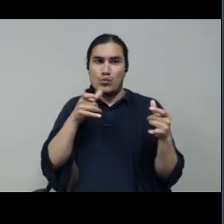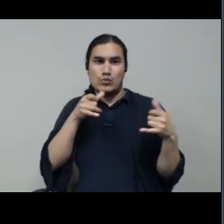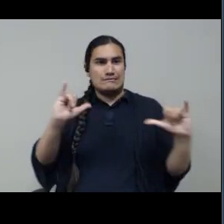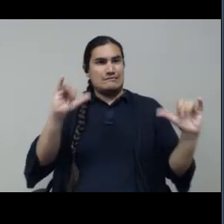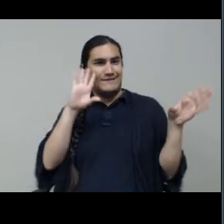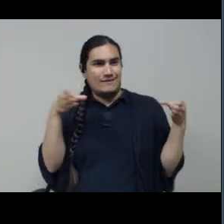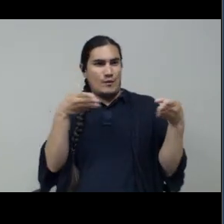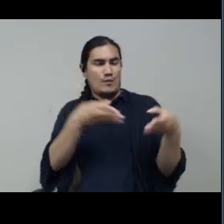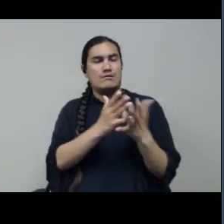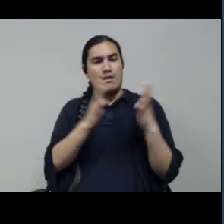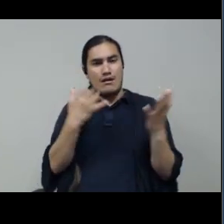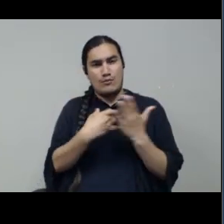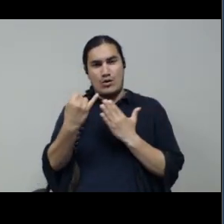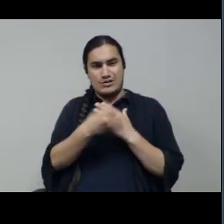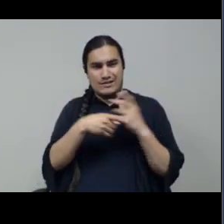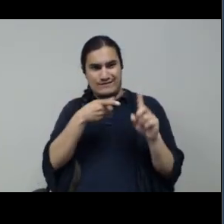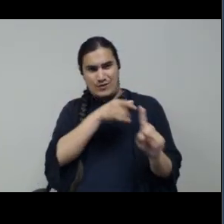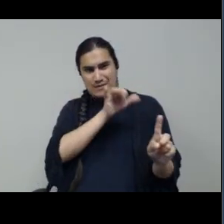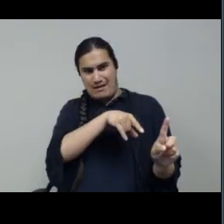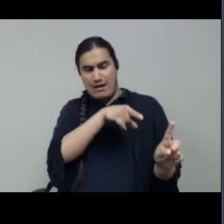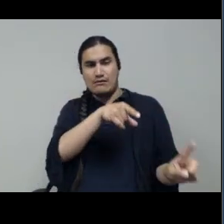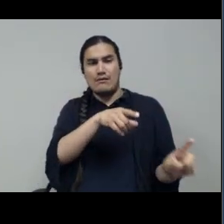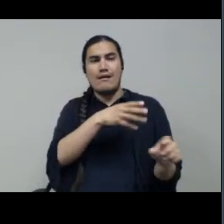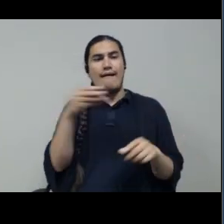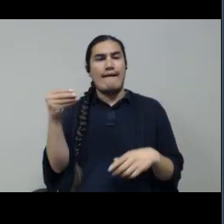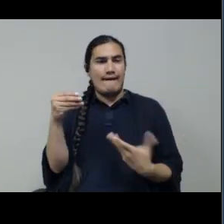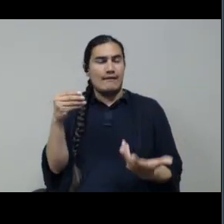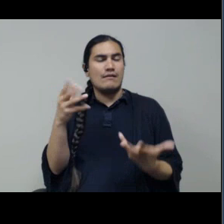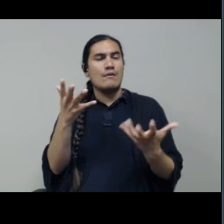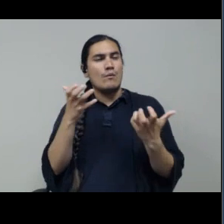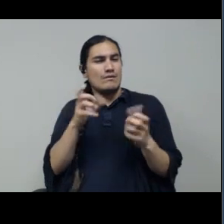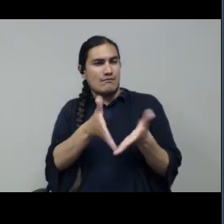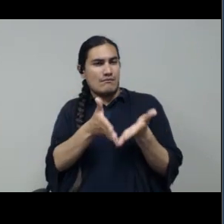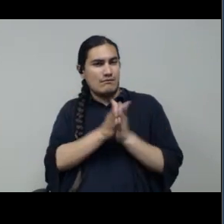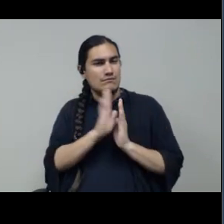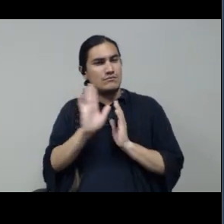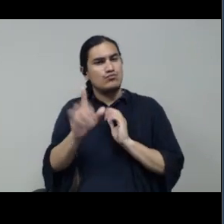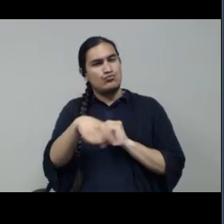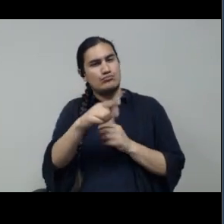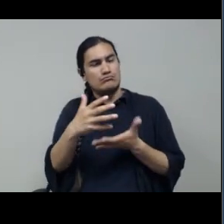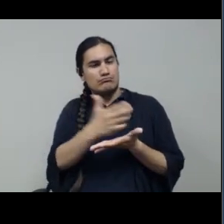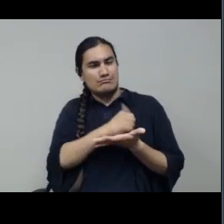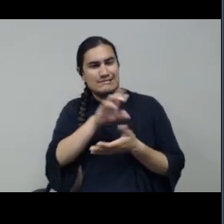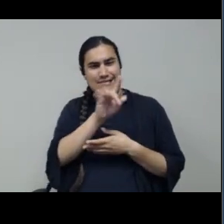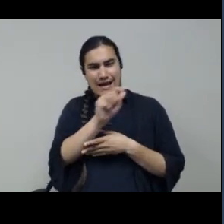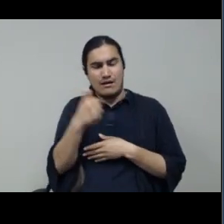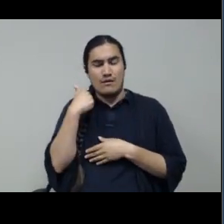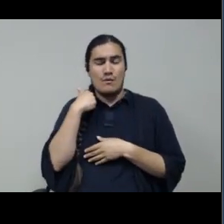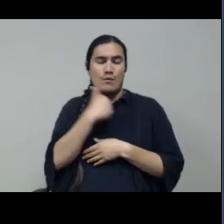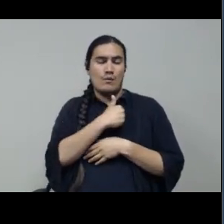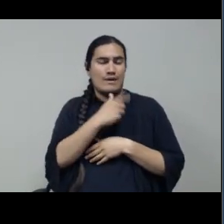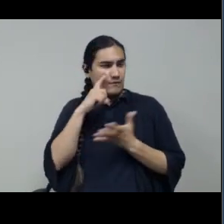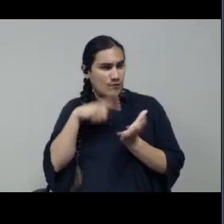lot of the projects that were in there. And I wanted to ask you, as you're collecting data, one of the things that we've found, especially in the 285